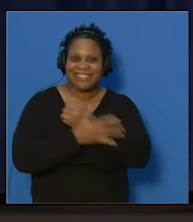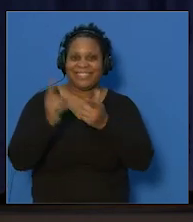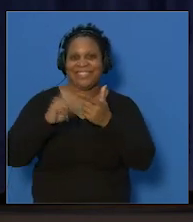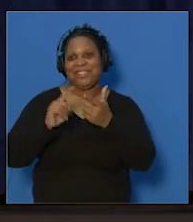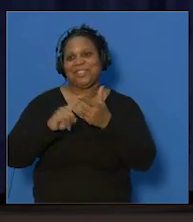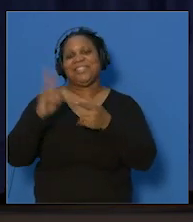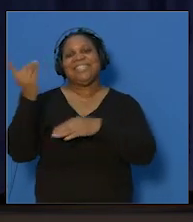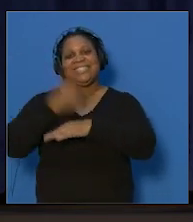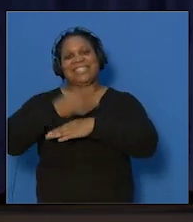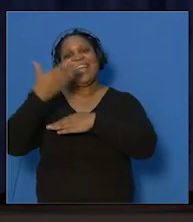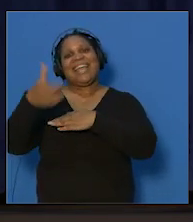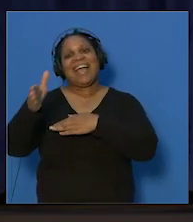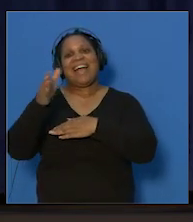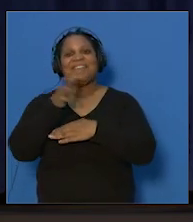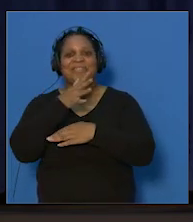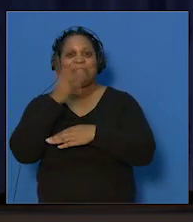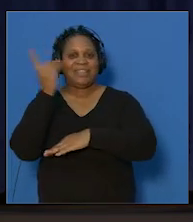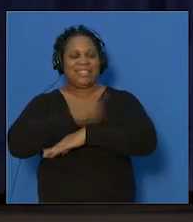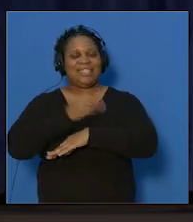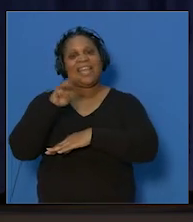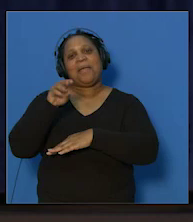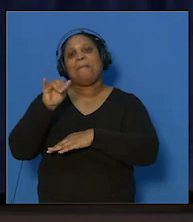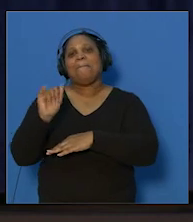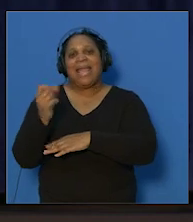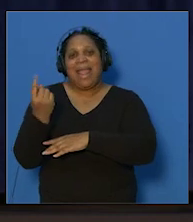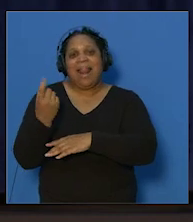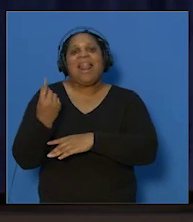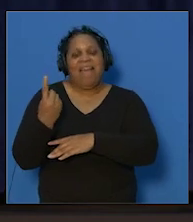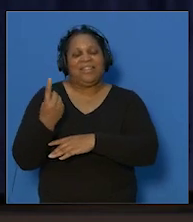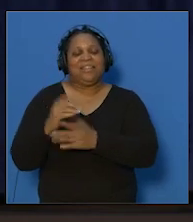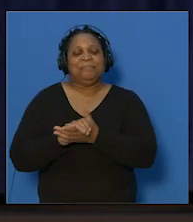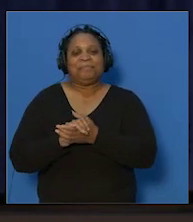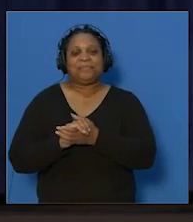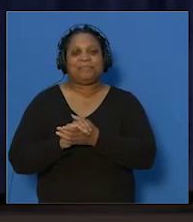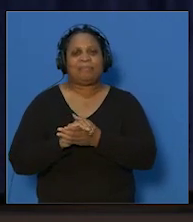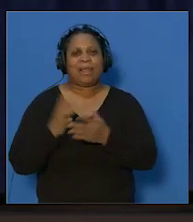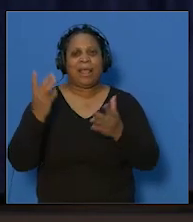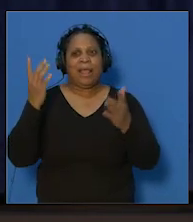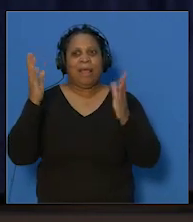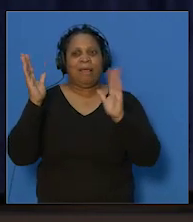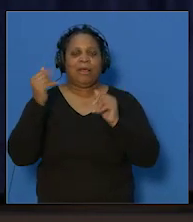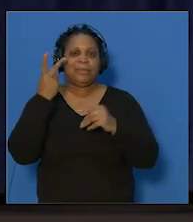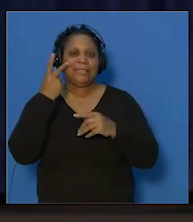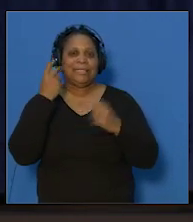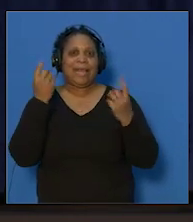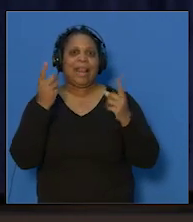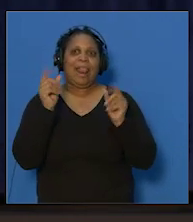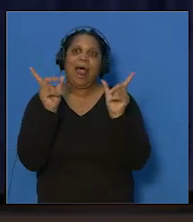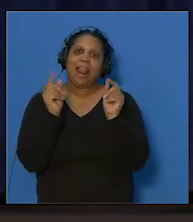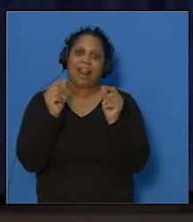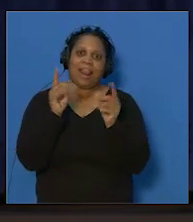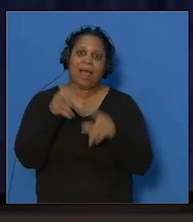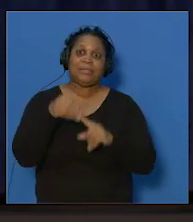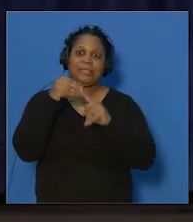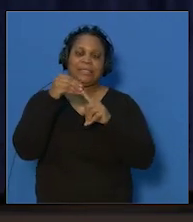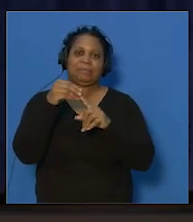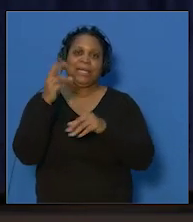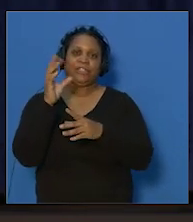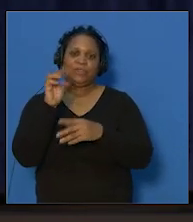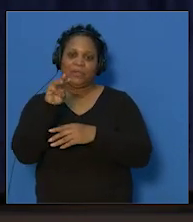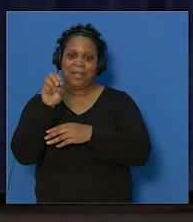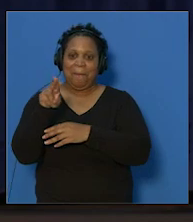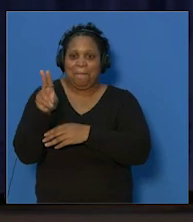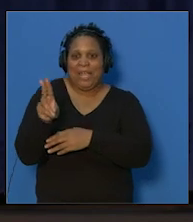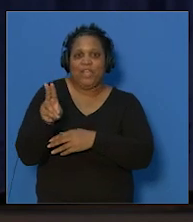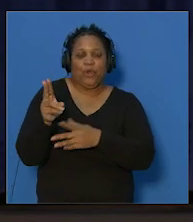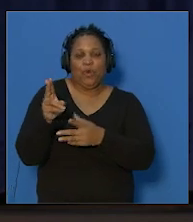after Mother's Day, Monday, May 11th. And so I'm expecting that we'll see a lot of lobster specials pop up over the next week. And